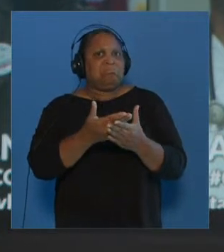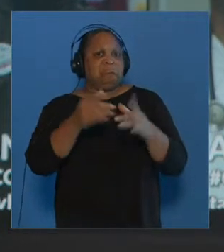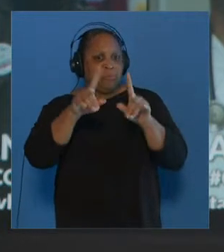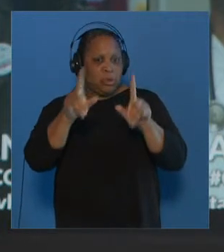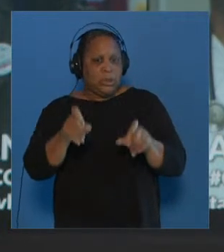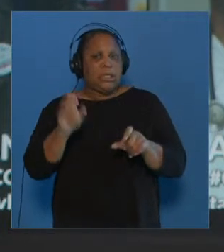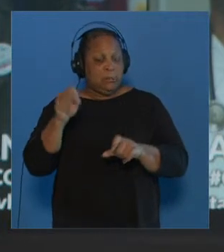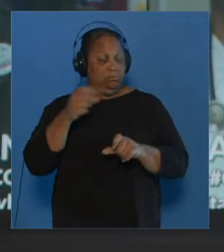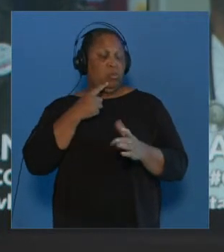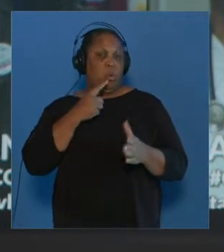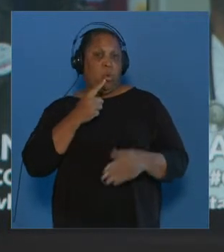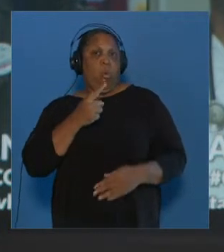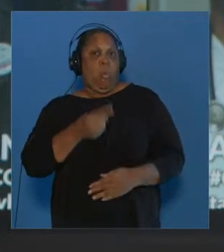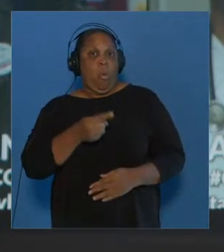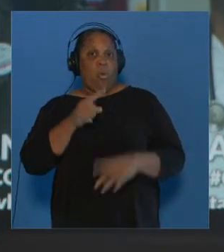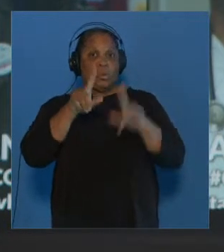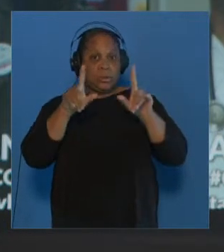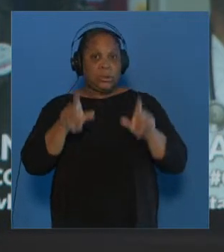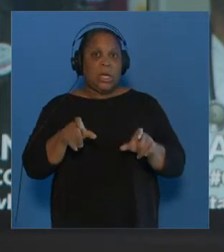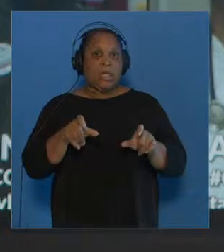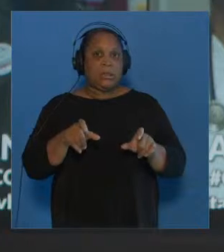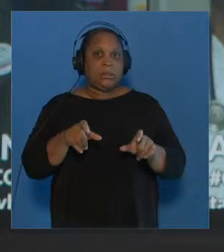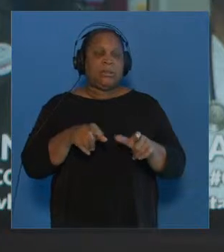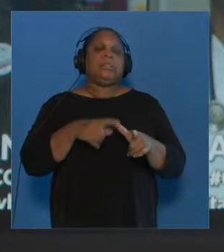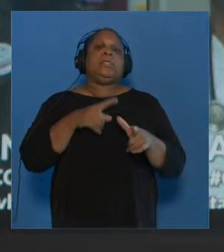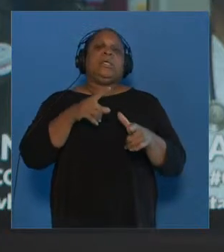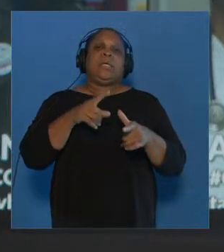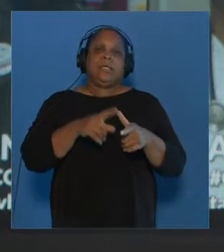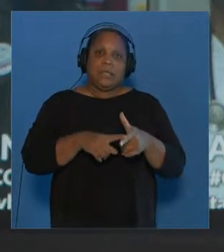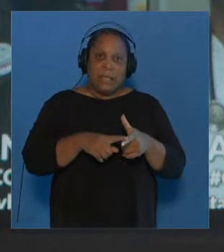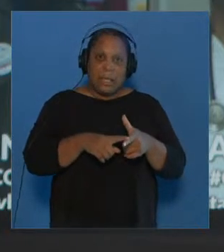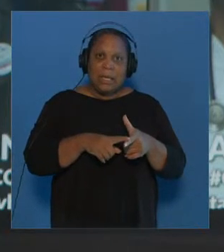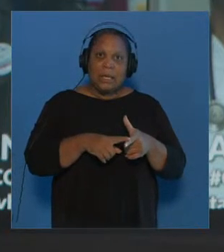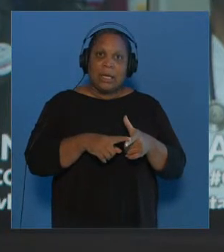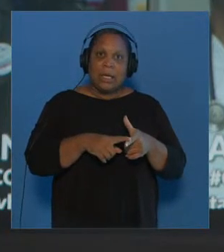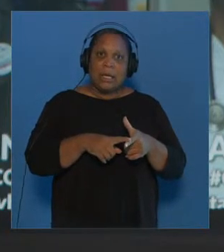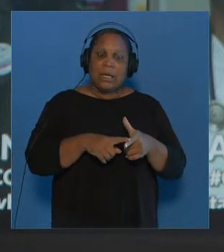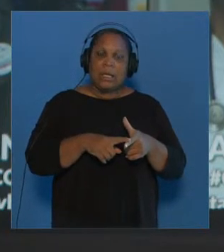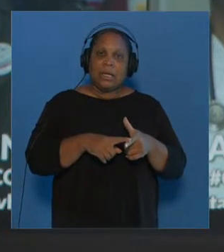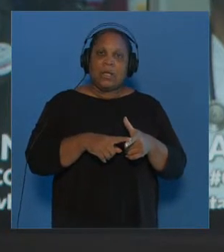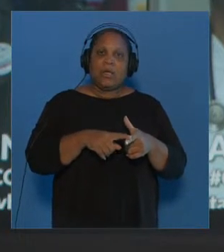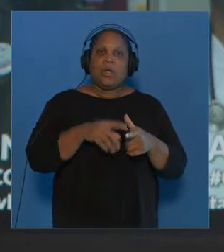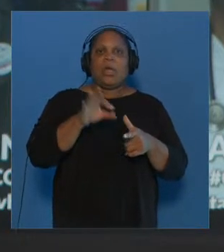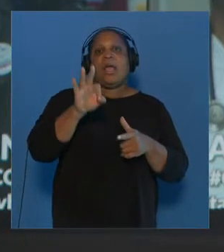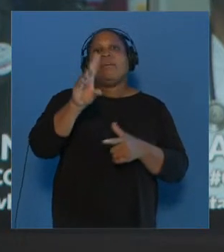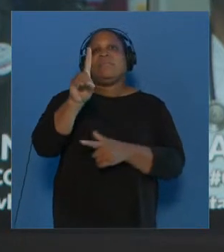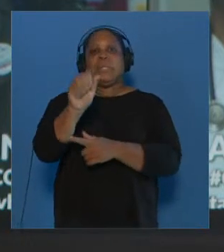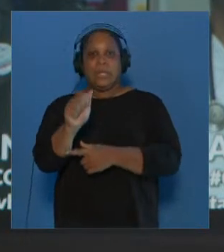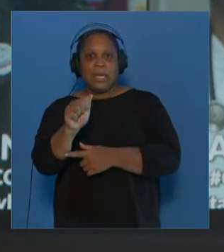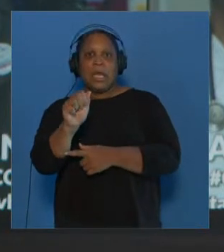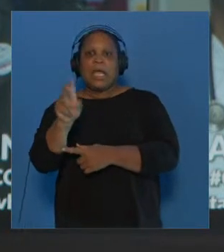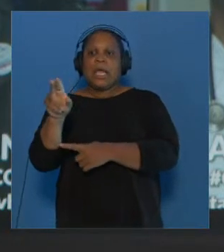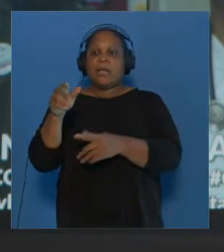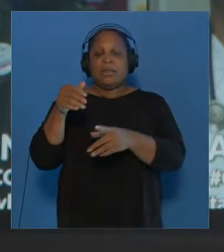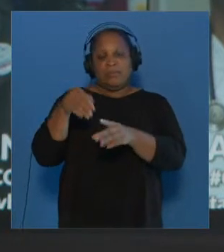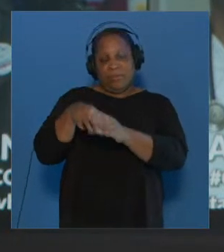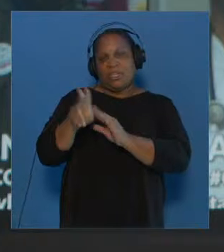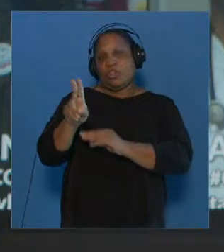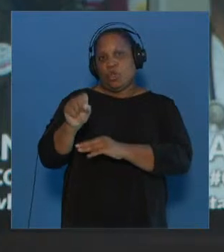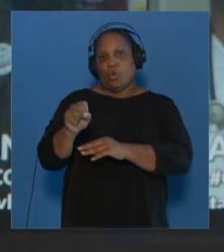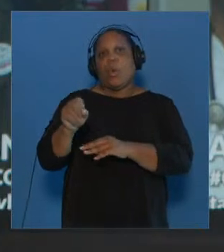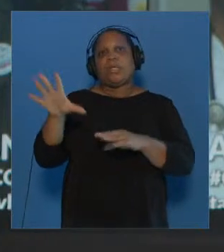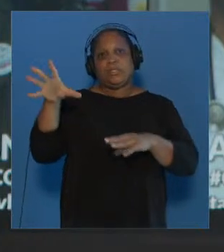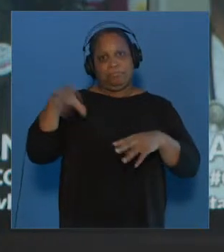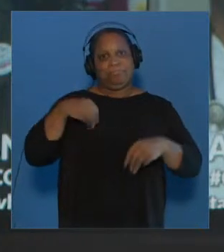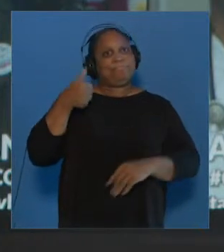tests were then given the Food and Drug Administration of the United States emergency use approval